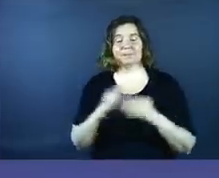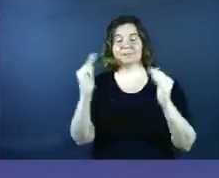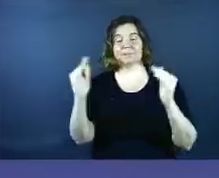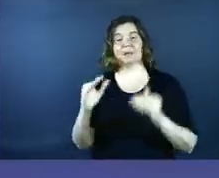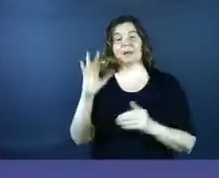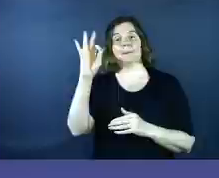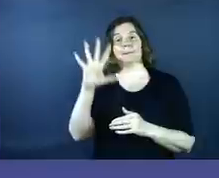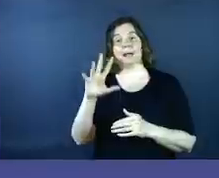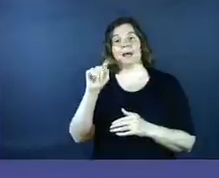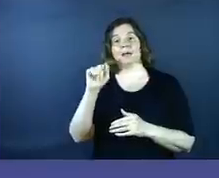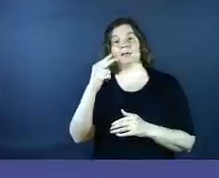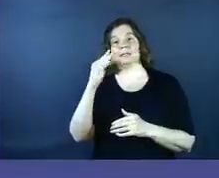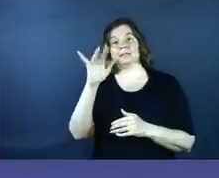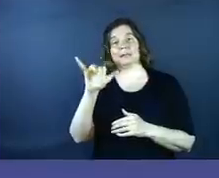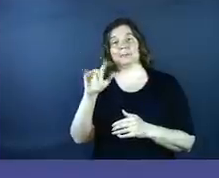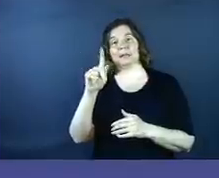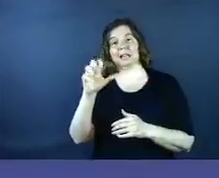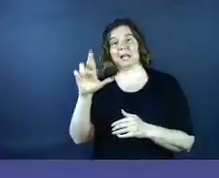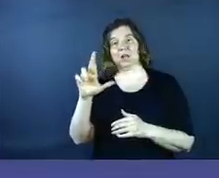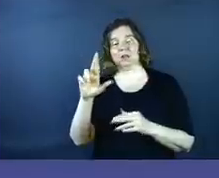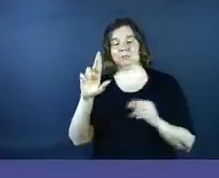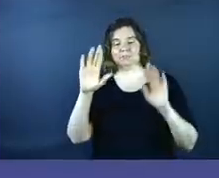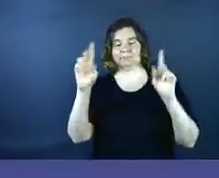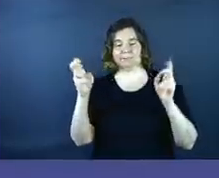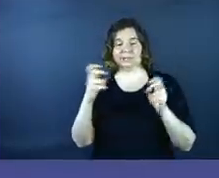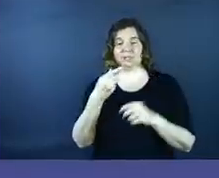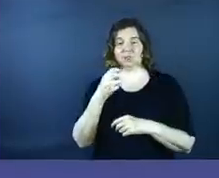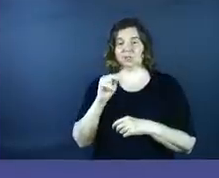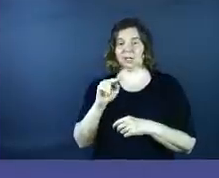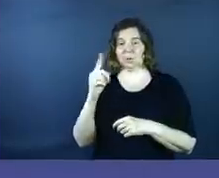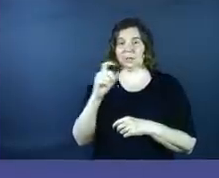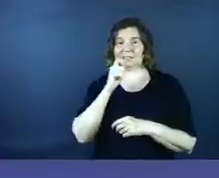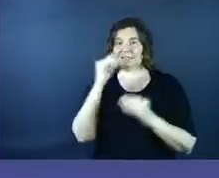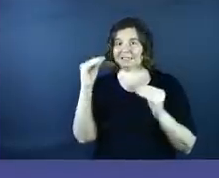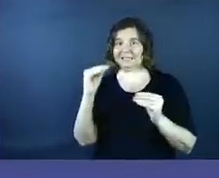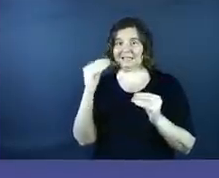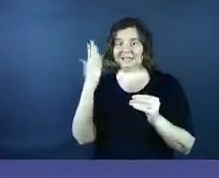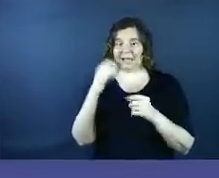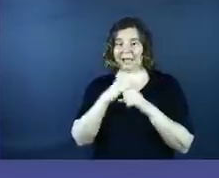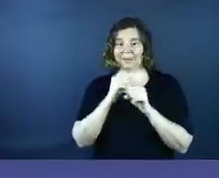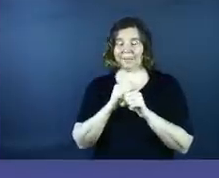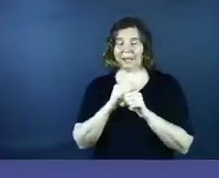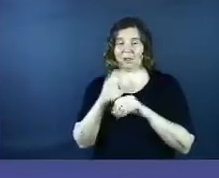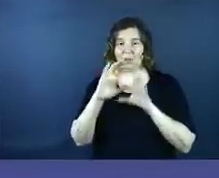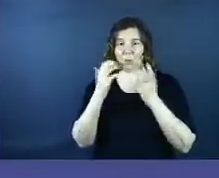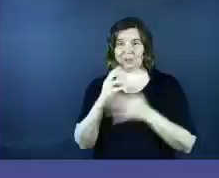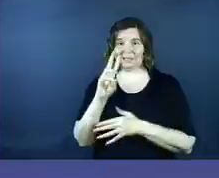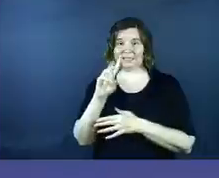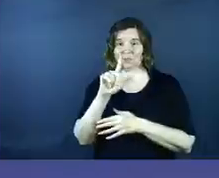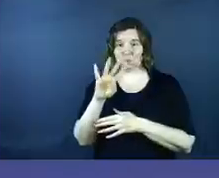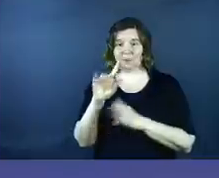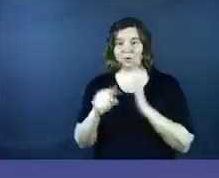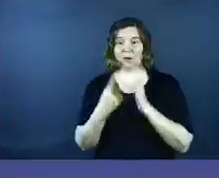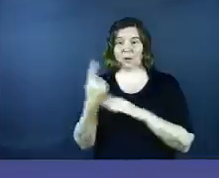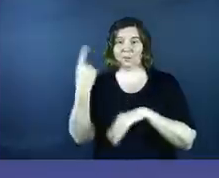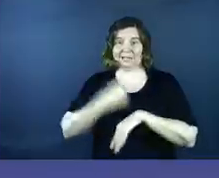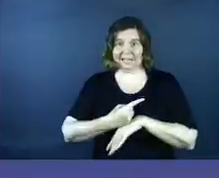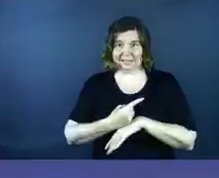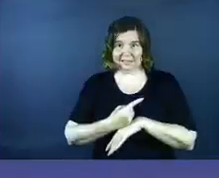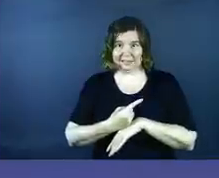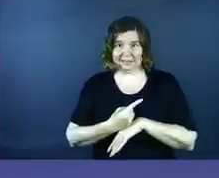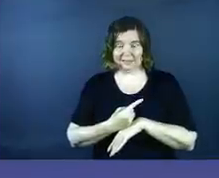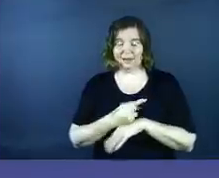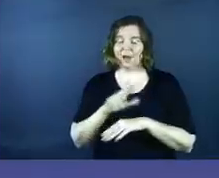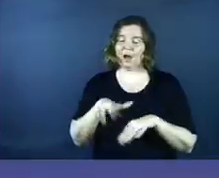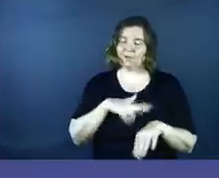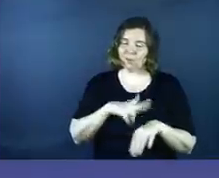Keller. Genesis 1, he says, does not teach that God made the world in 6 24-hour days. So he's very bold there with that.